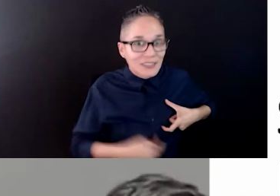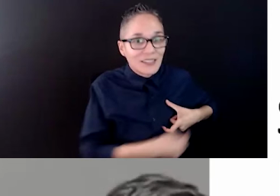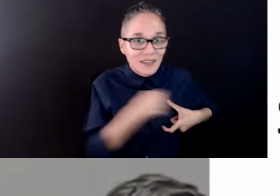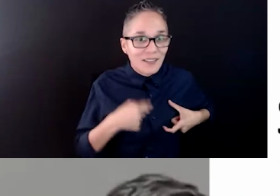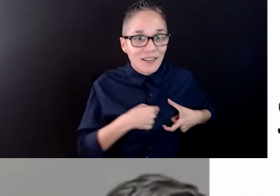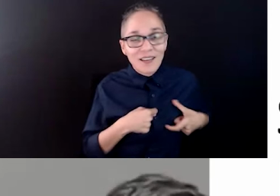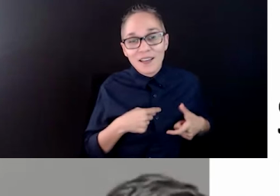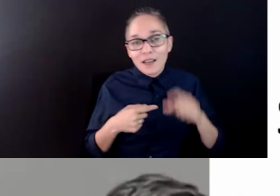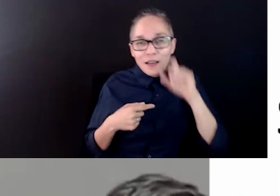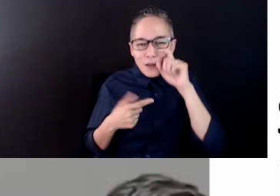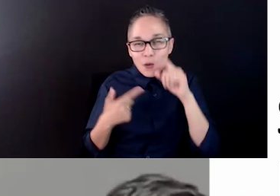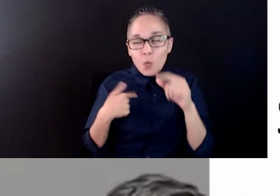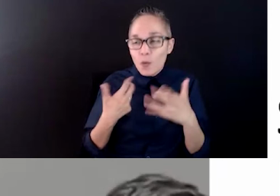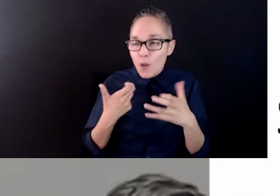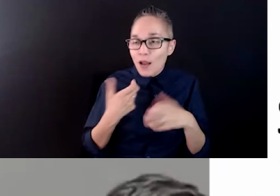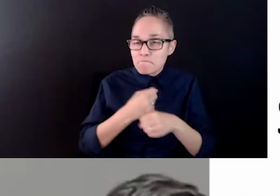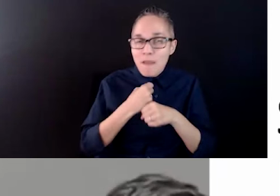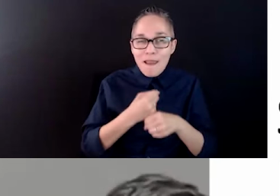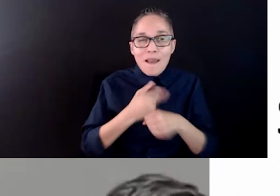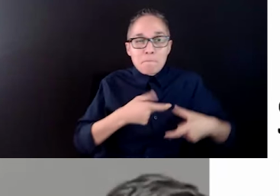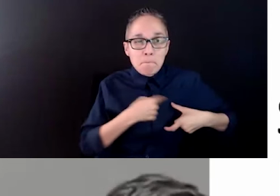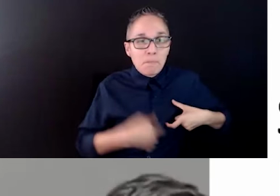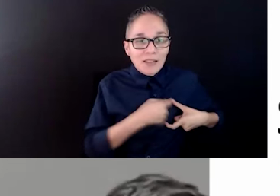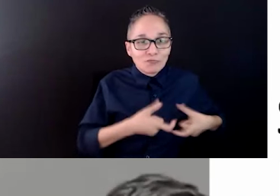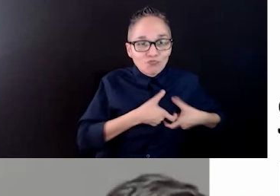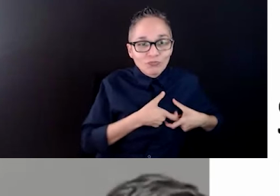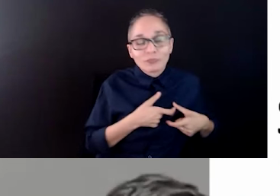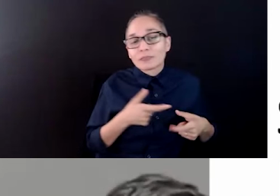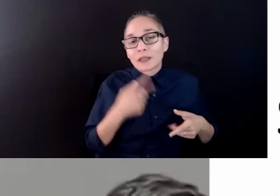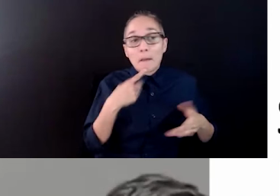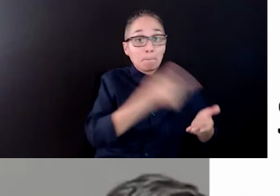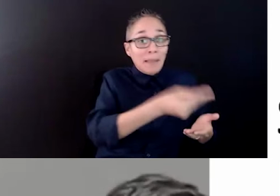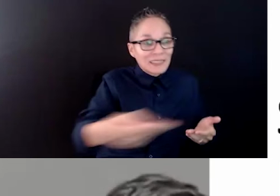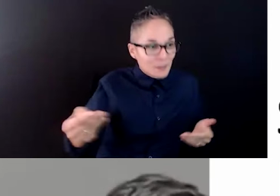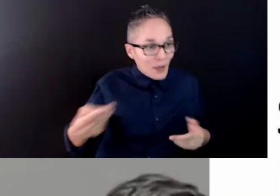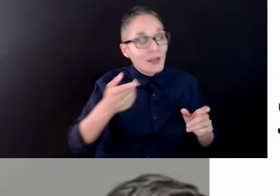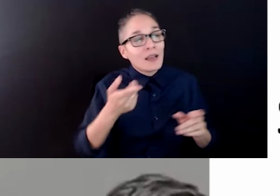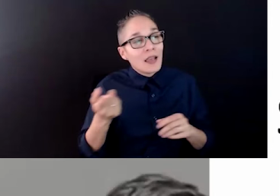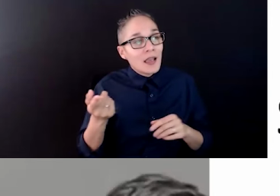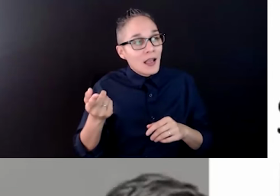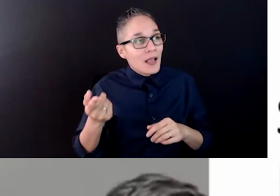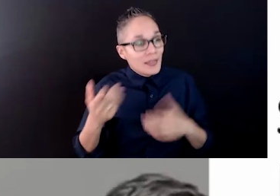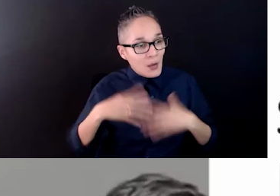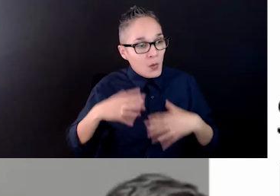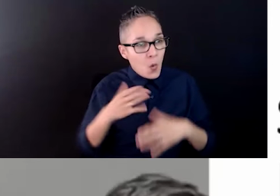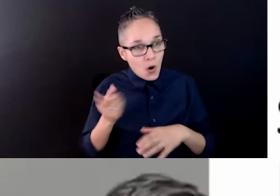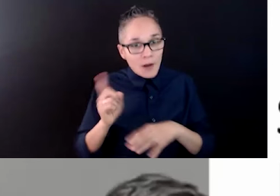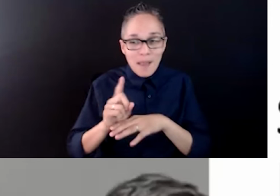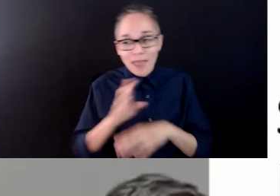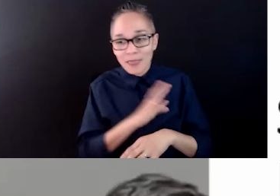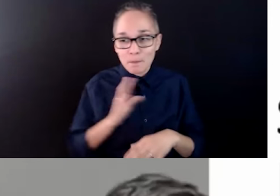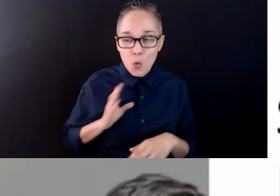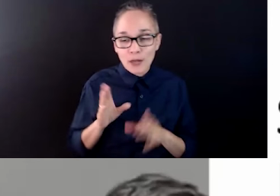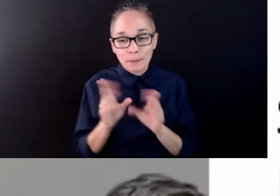We were going to do a button making party. We did, yeah. Passed him out, and we wore him to the next board meeting, and it says